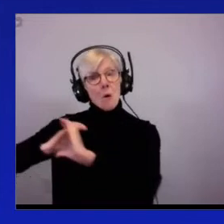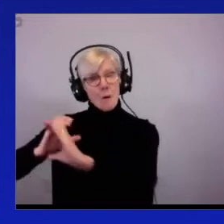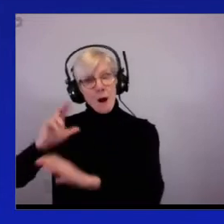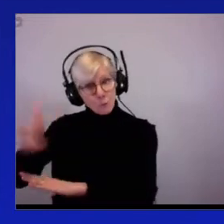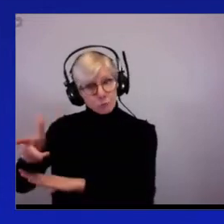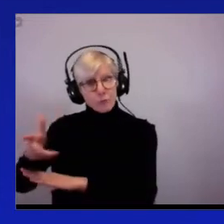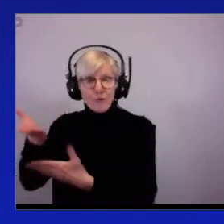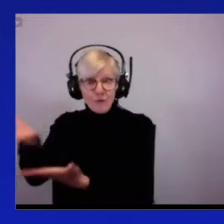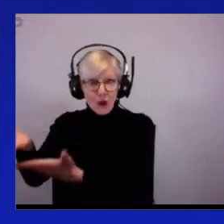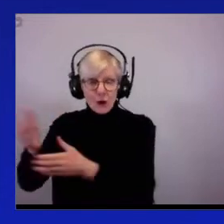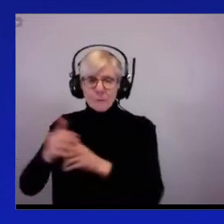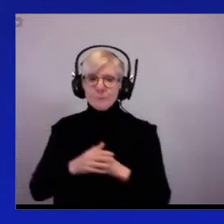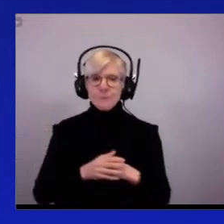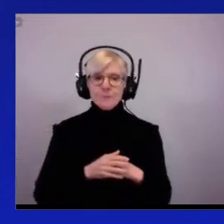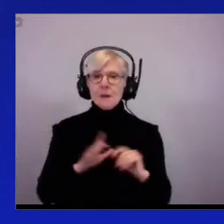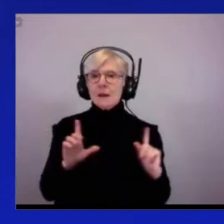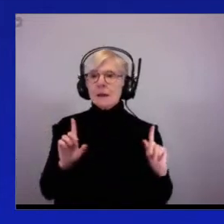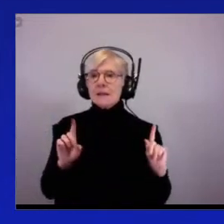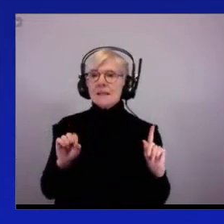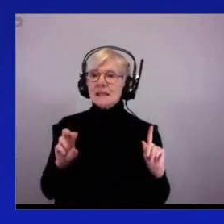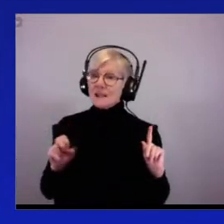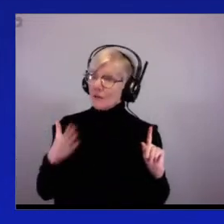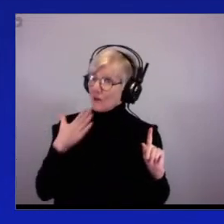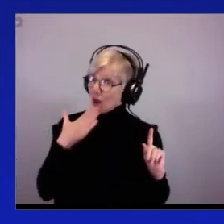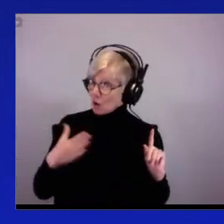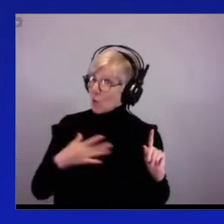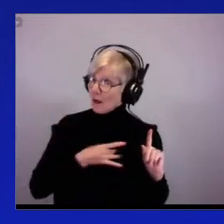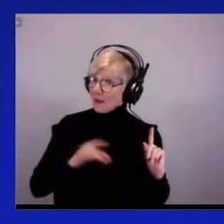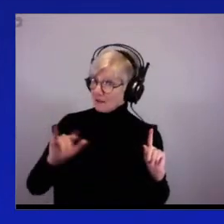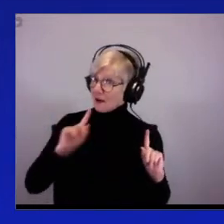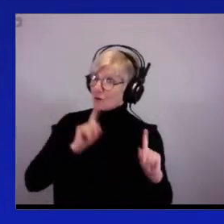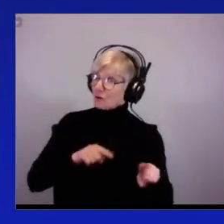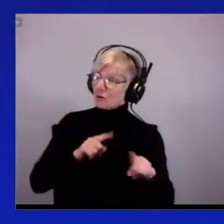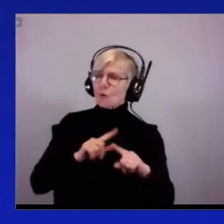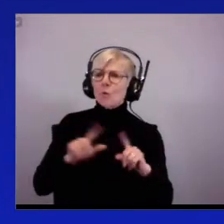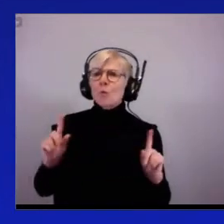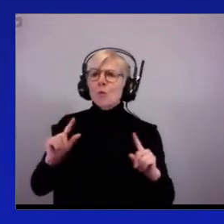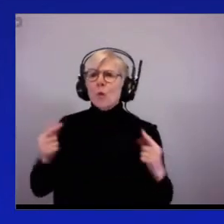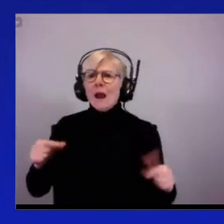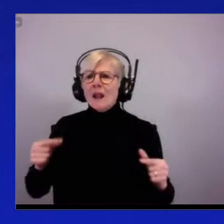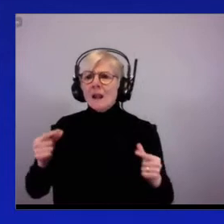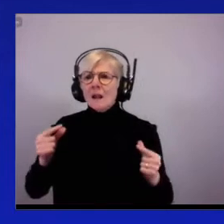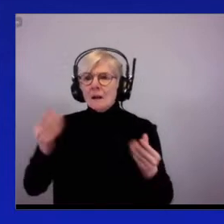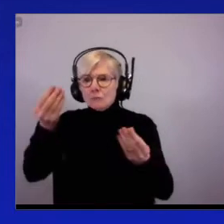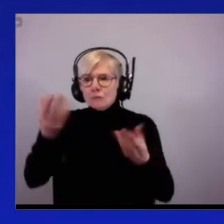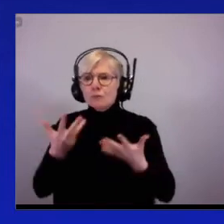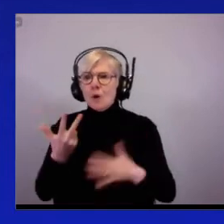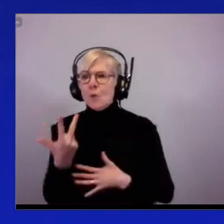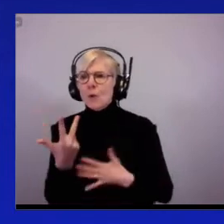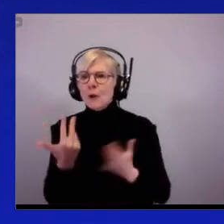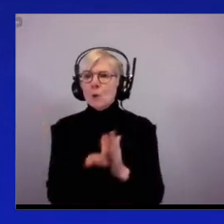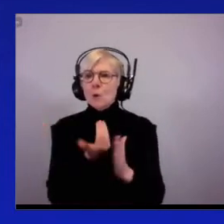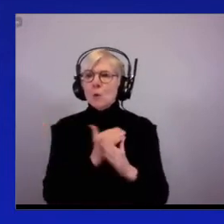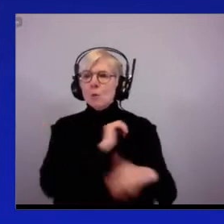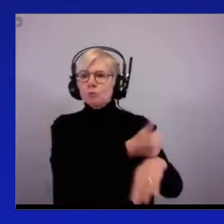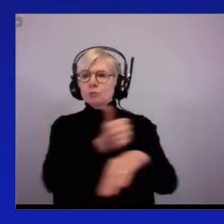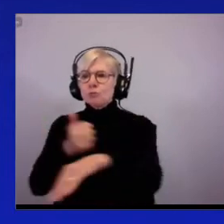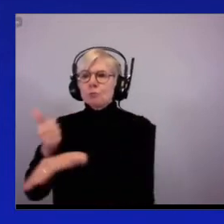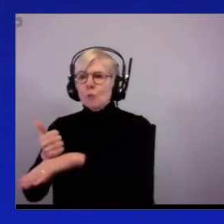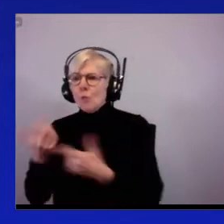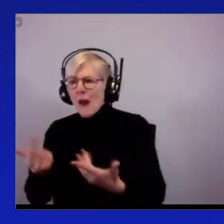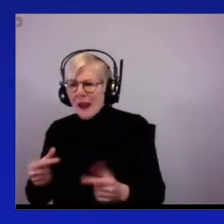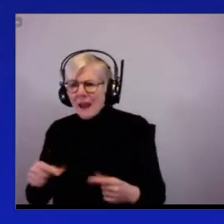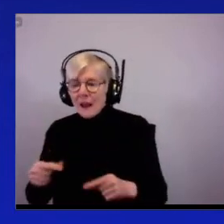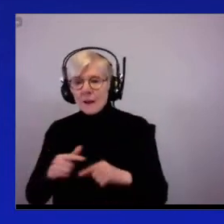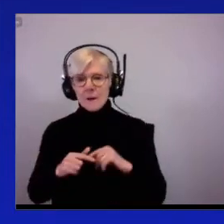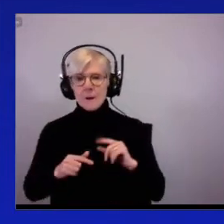know about the 3 clinic locations? The facilities task force is currently working with looking at that